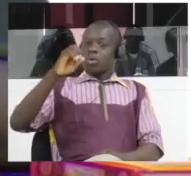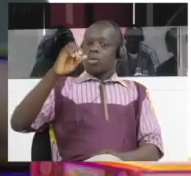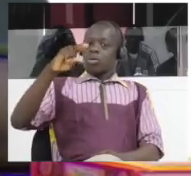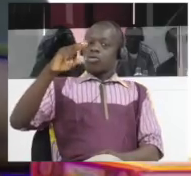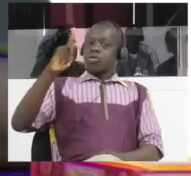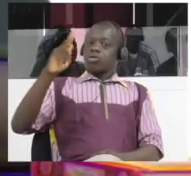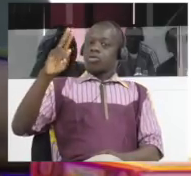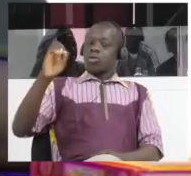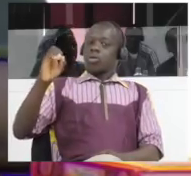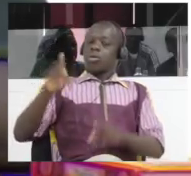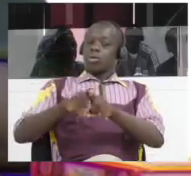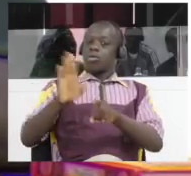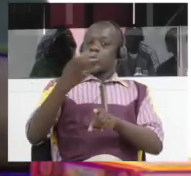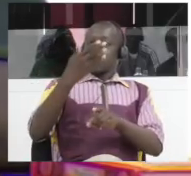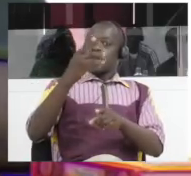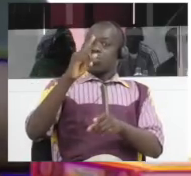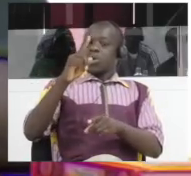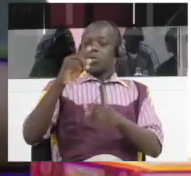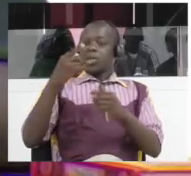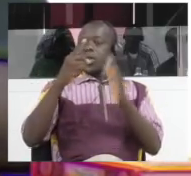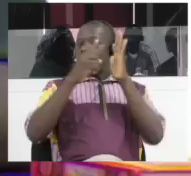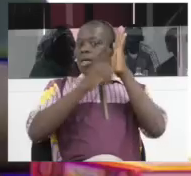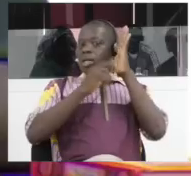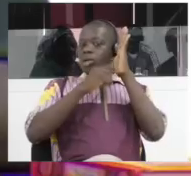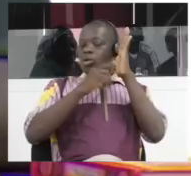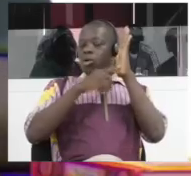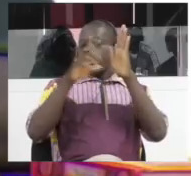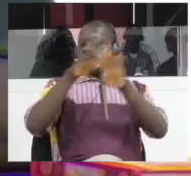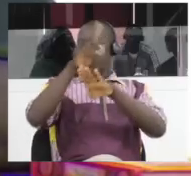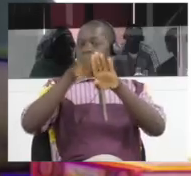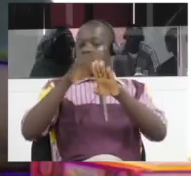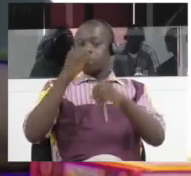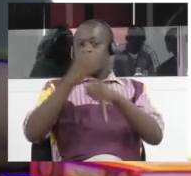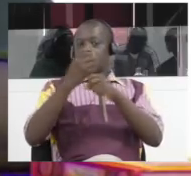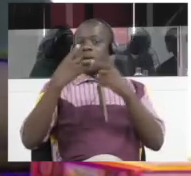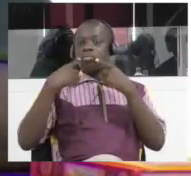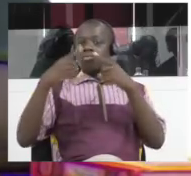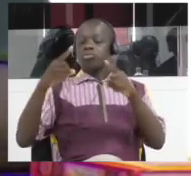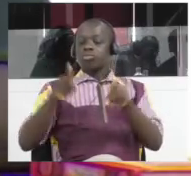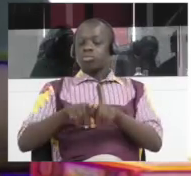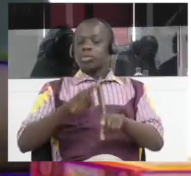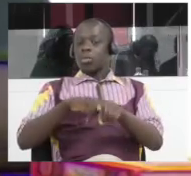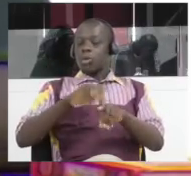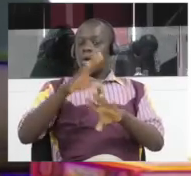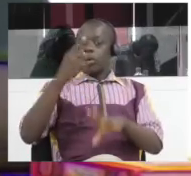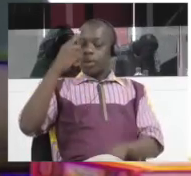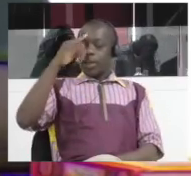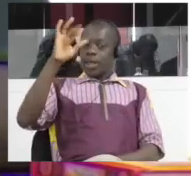radio stations and made some announcement. But immediately after we agreed on that,